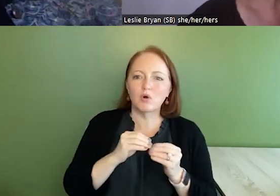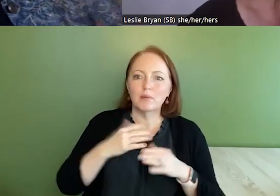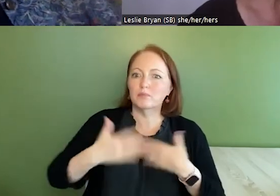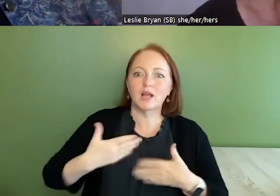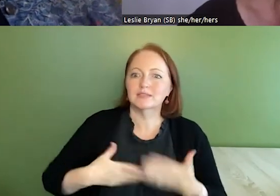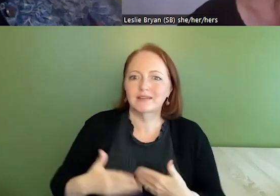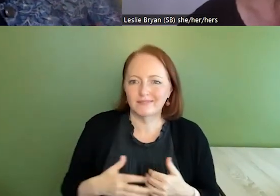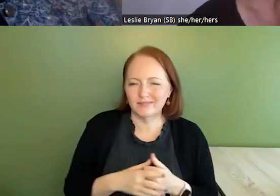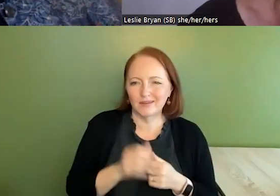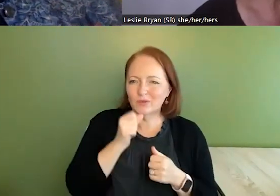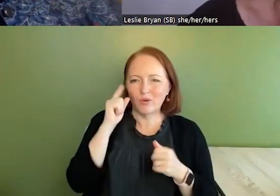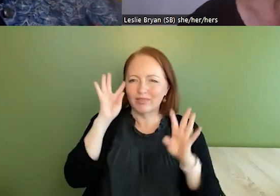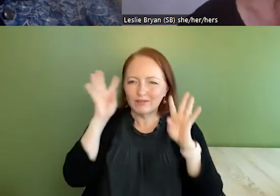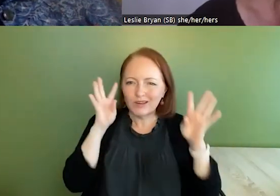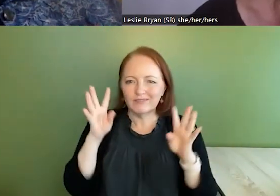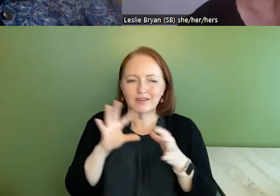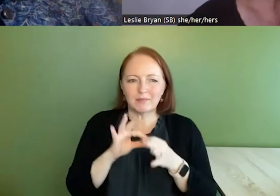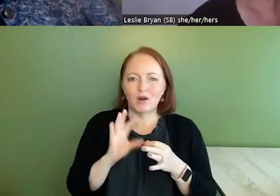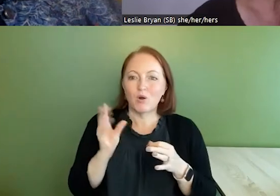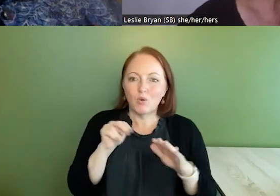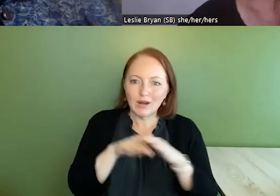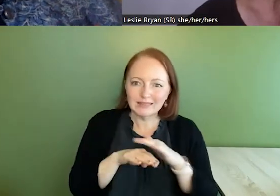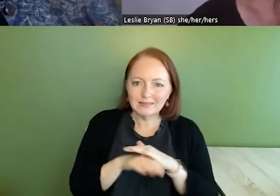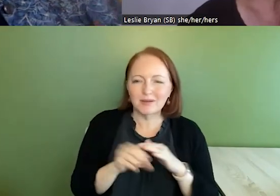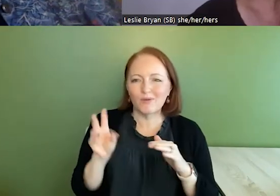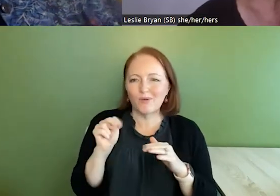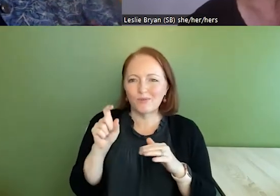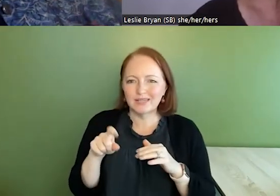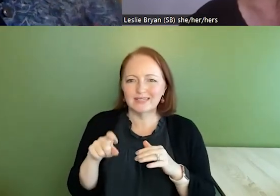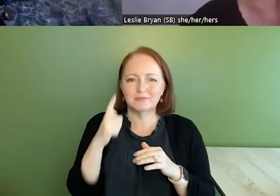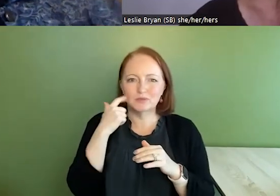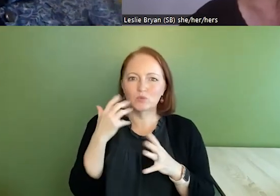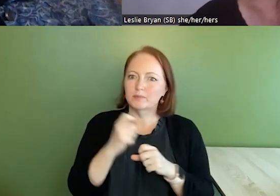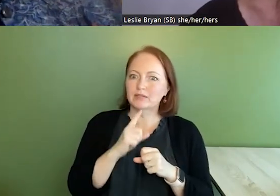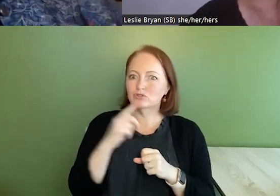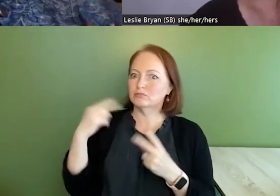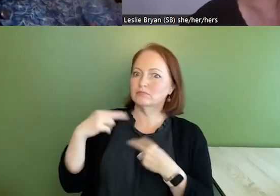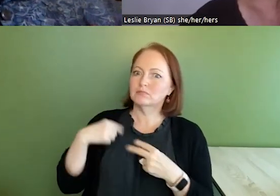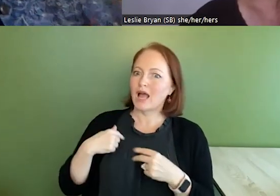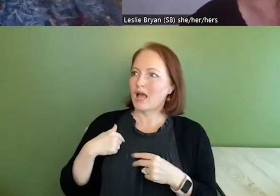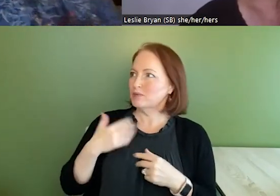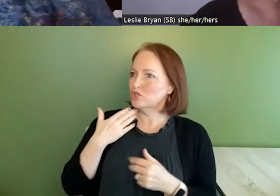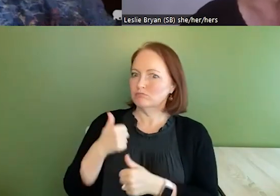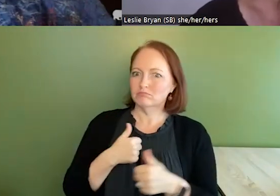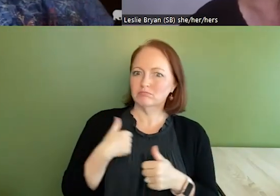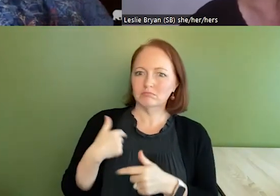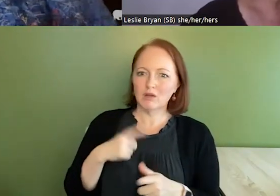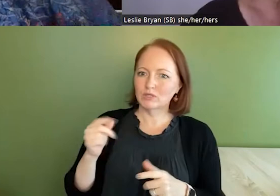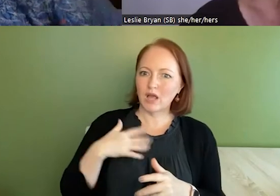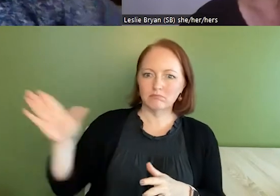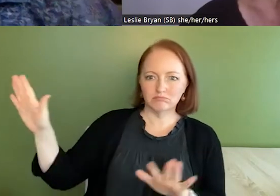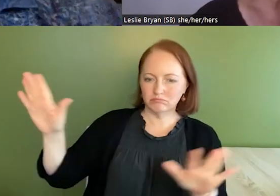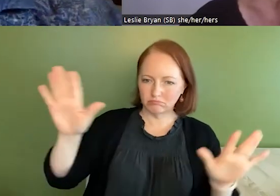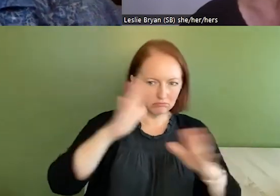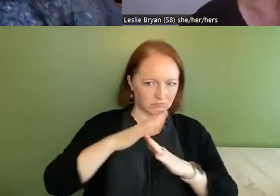don't really think outside the box in terms of our own accessibility and our own needs, because we want to make sure that people know I'm good. I don't need anybody's help.